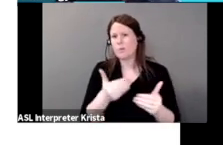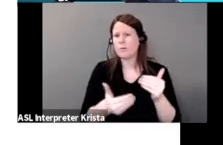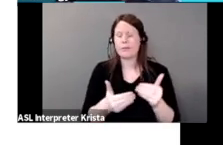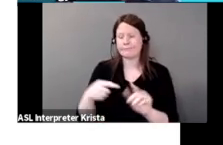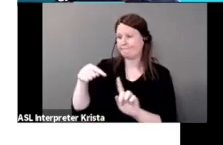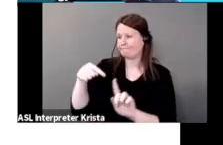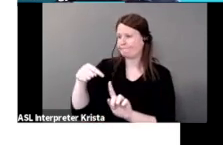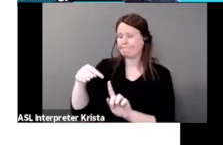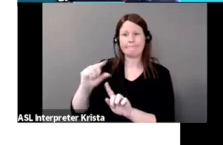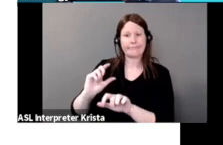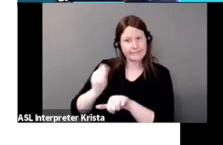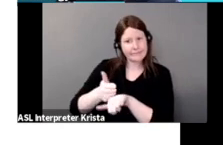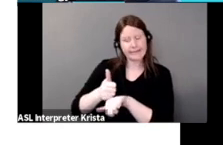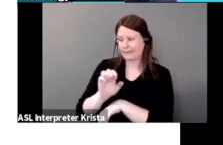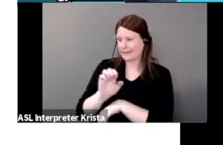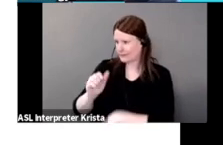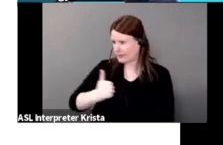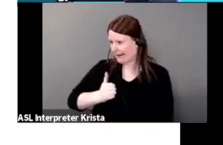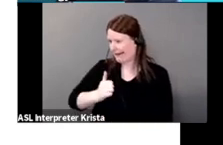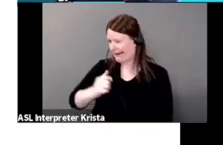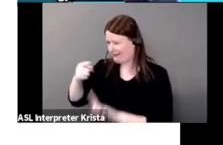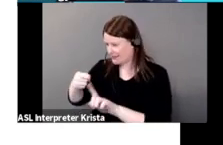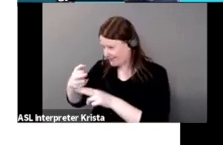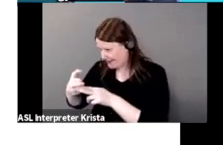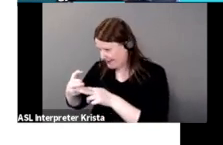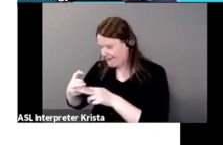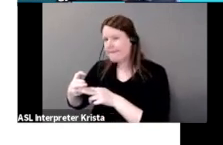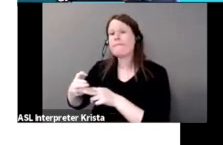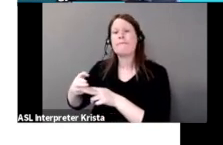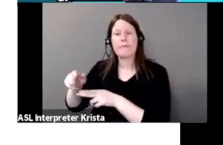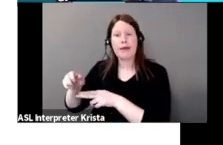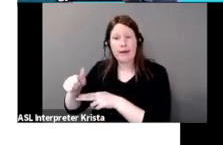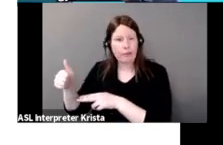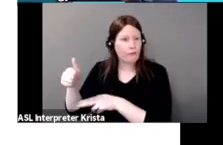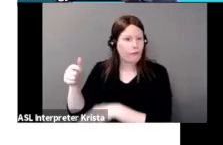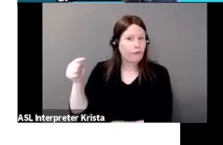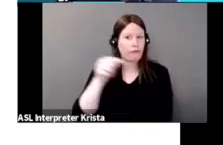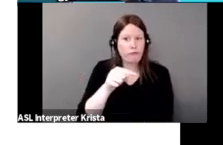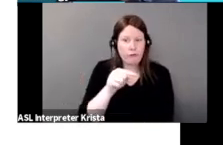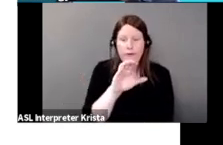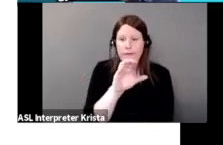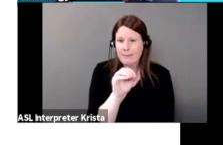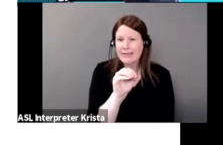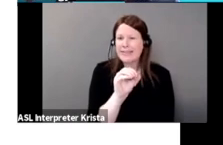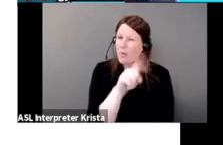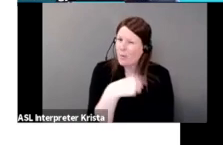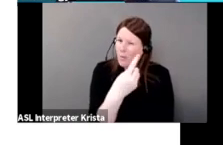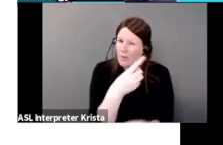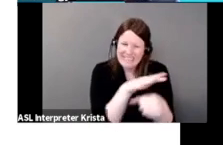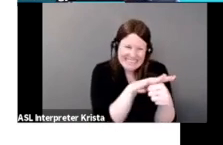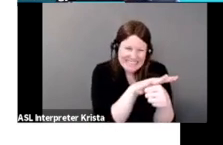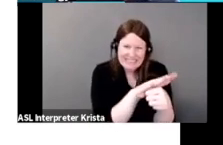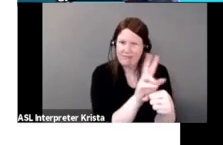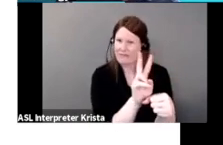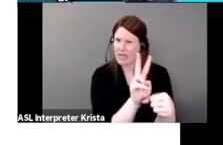Canada with this particular name, and this other company using the same name is based just in Vancouver, and so